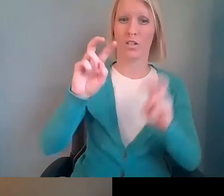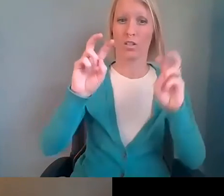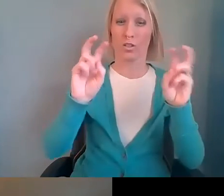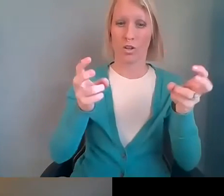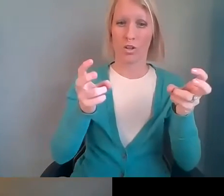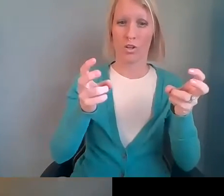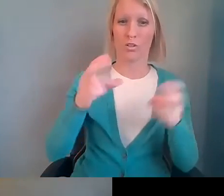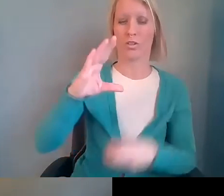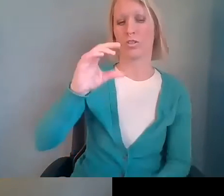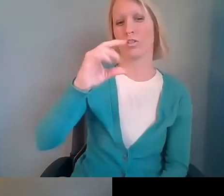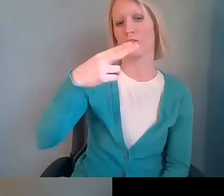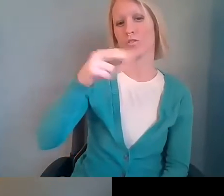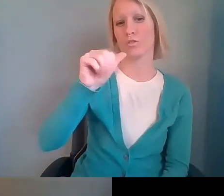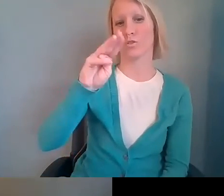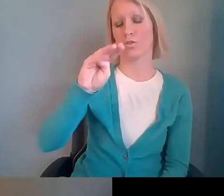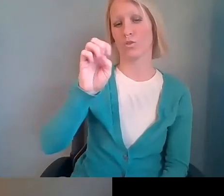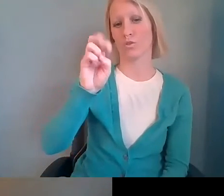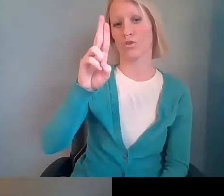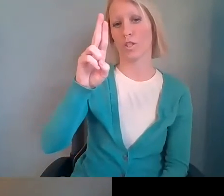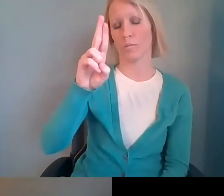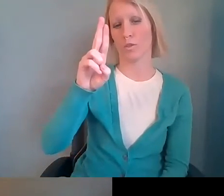feeder, and it looks like this.